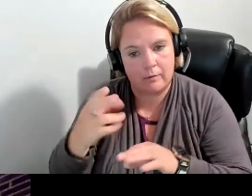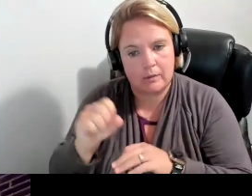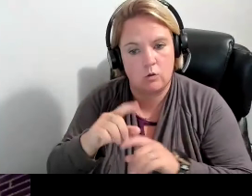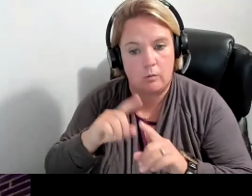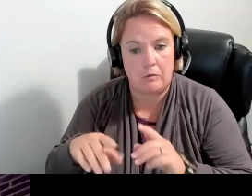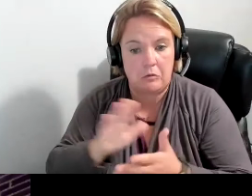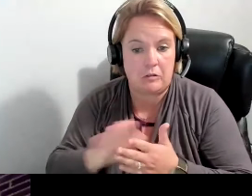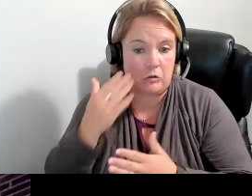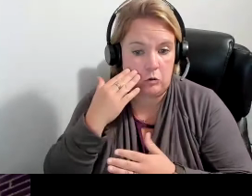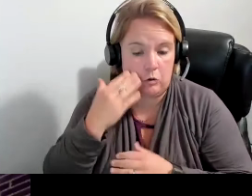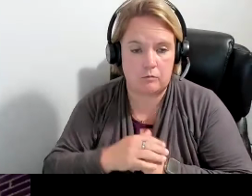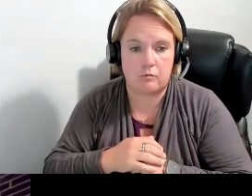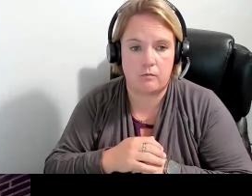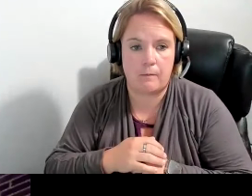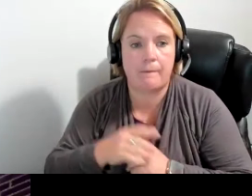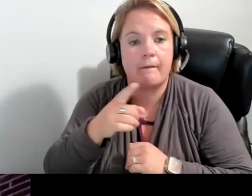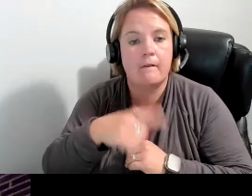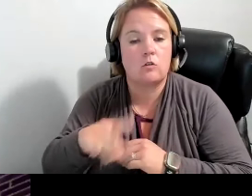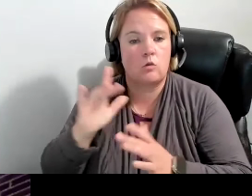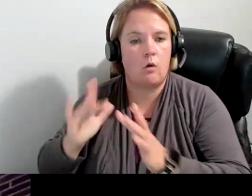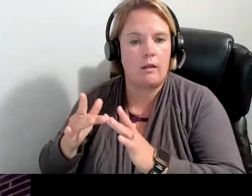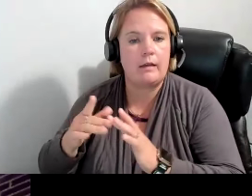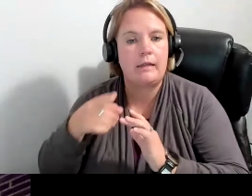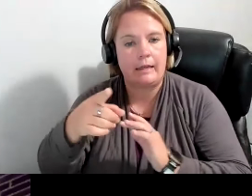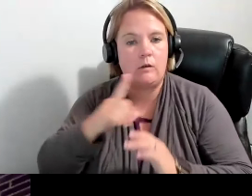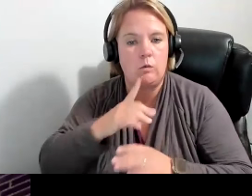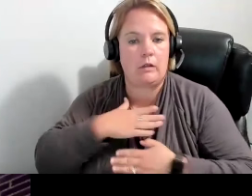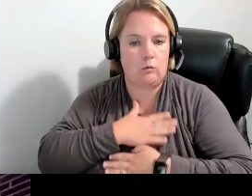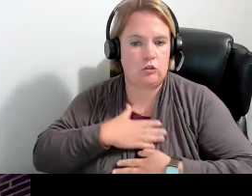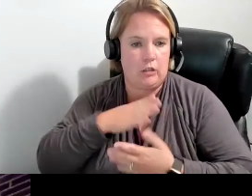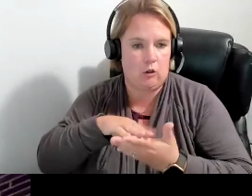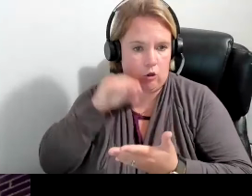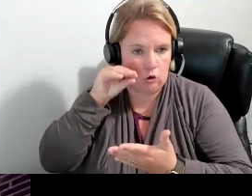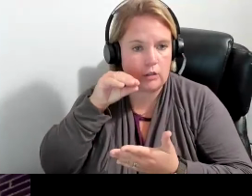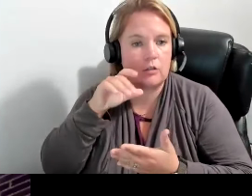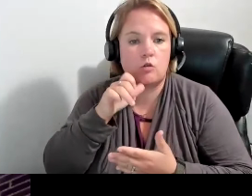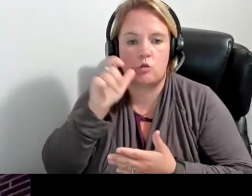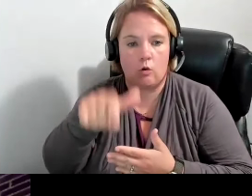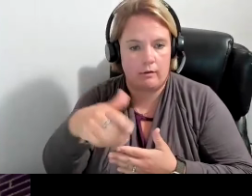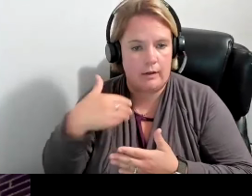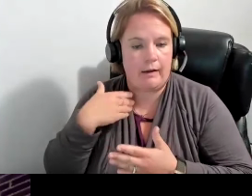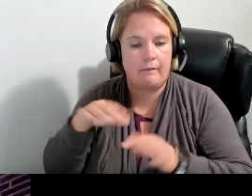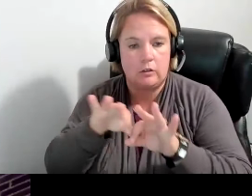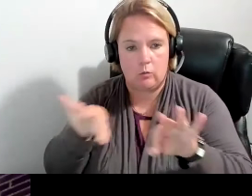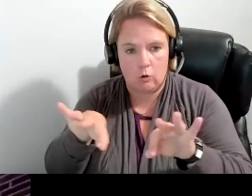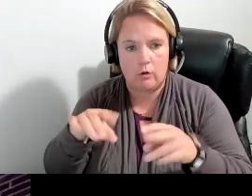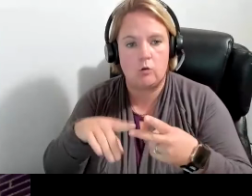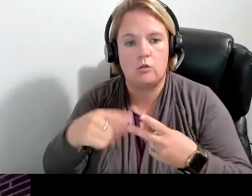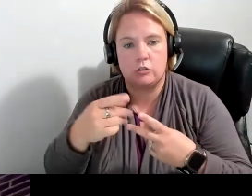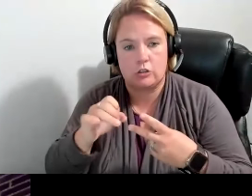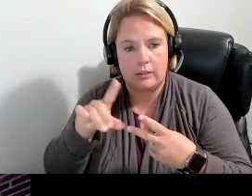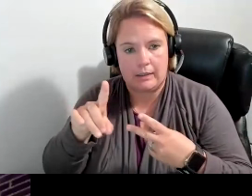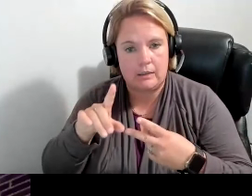Yeah, so for those online, he was just mentioning that he really appreciated learning the part of that you don't have to have a diploma or GED to